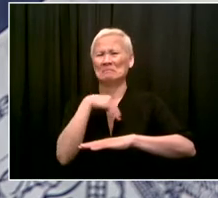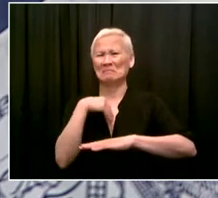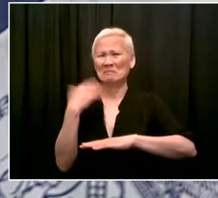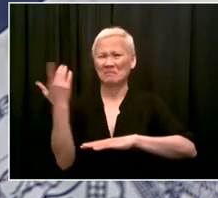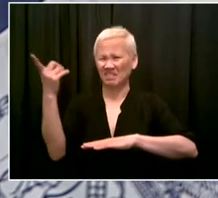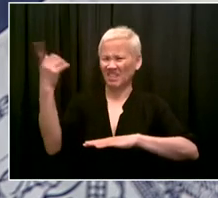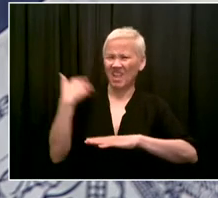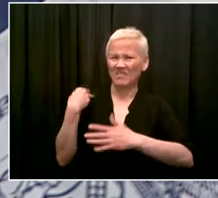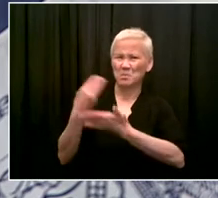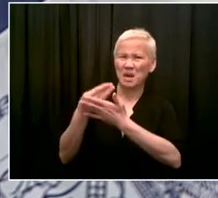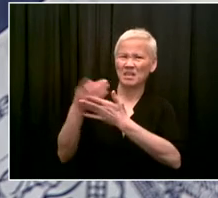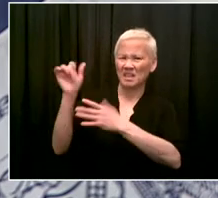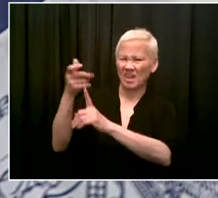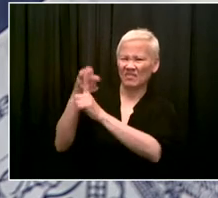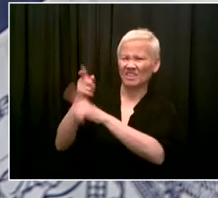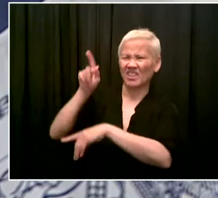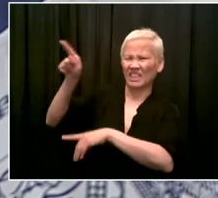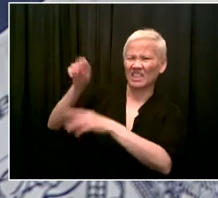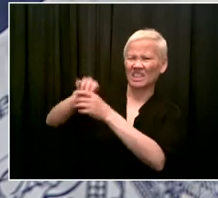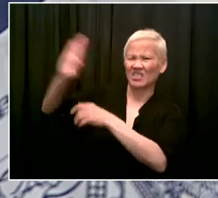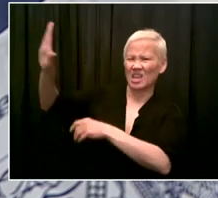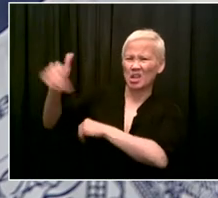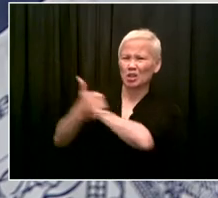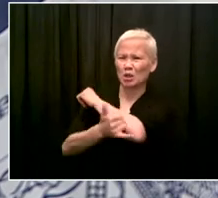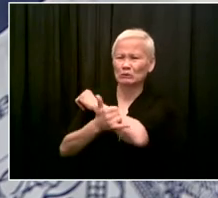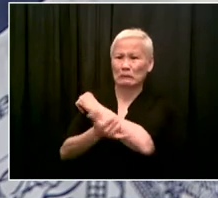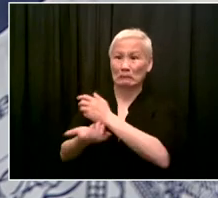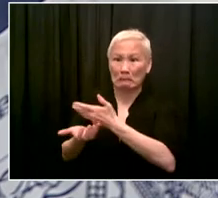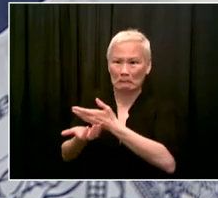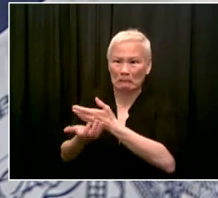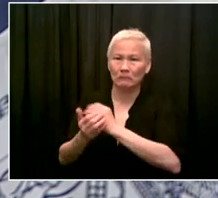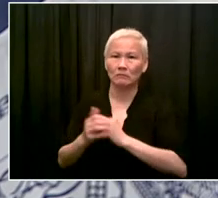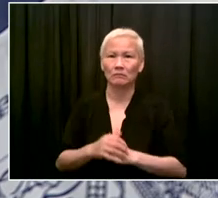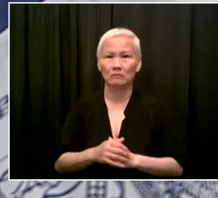good common sense. Dr. Choksi, then Dr. Katz, speak to this.